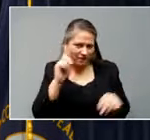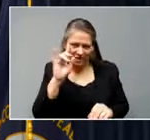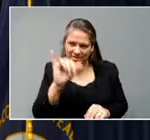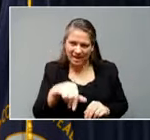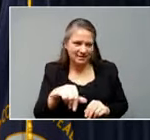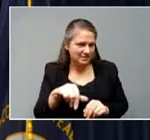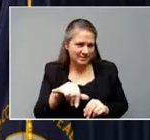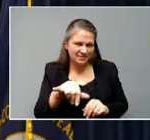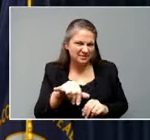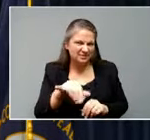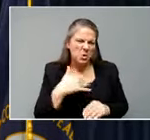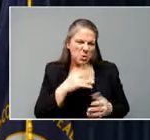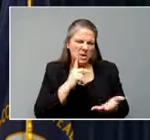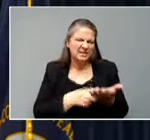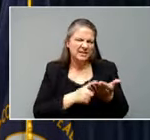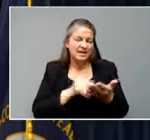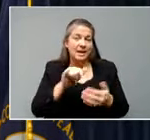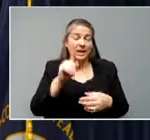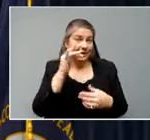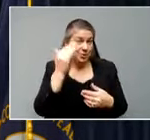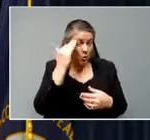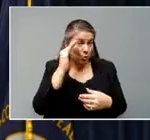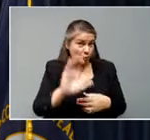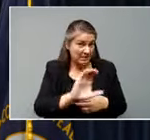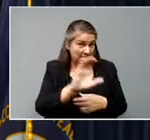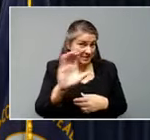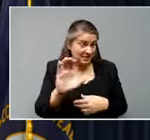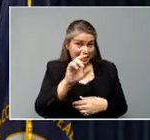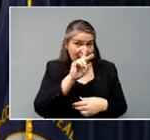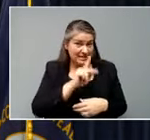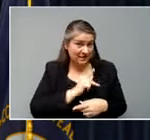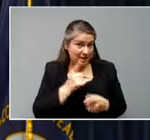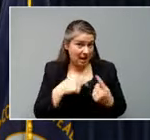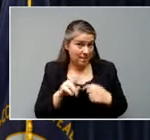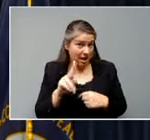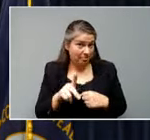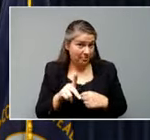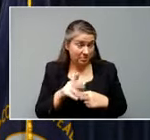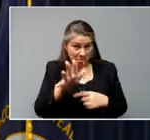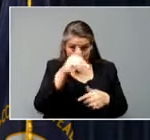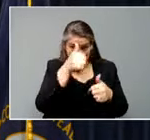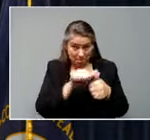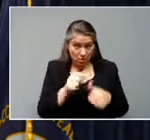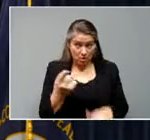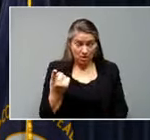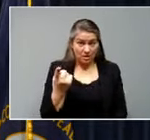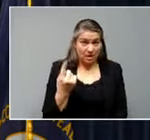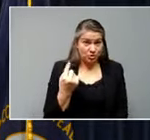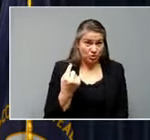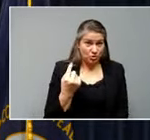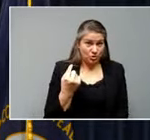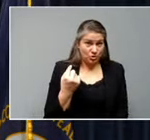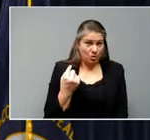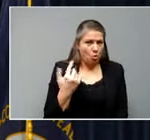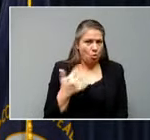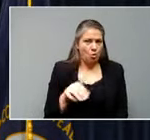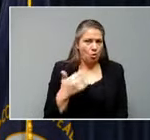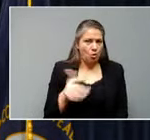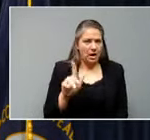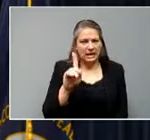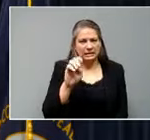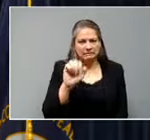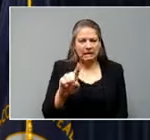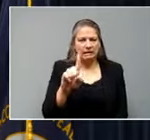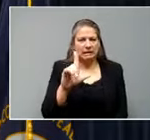minute, Thanksgiving and Christmas, remember how deadly that period was last year. K through